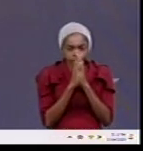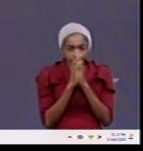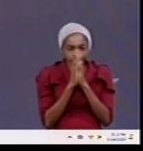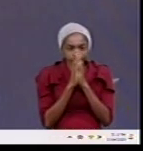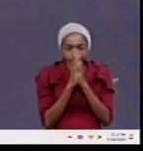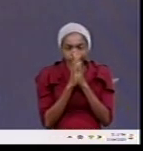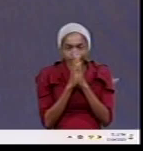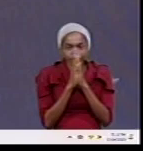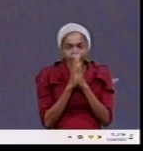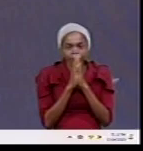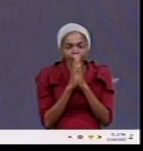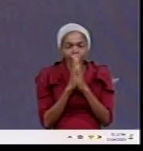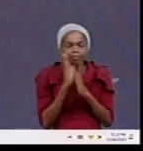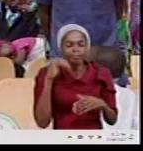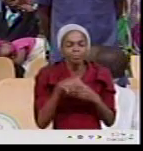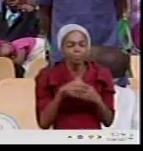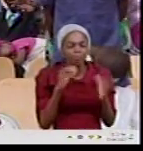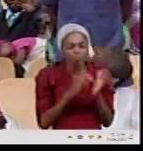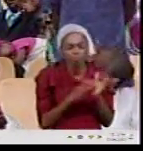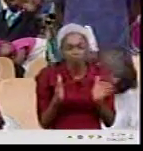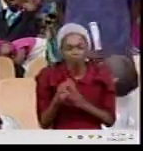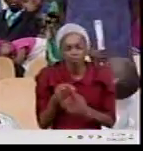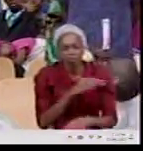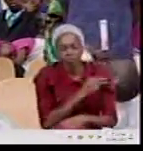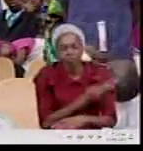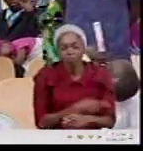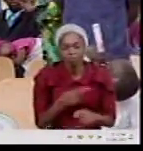Let me hear your amen.